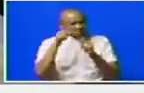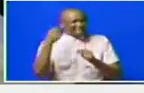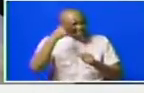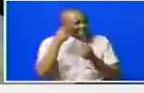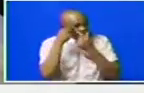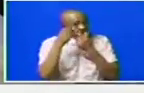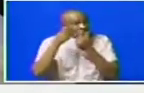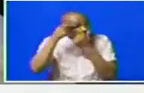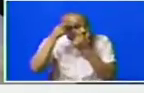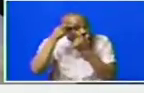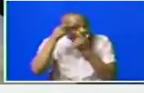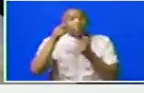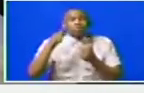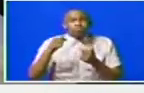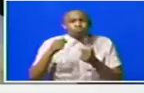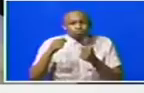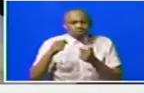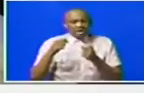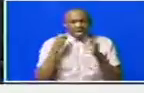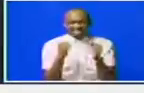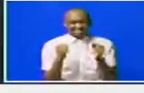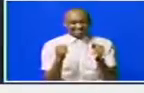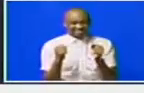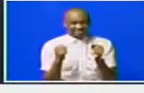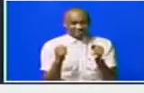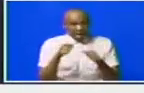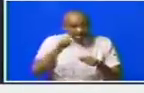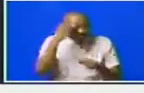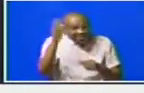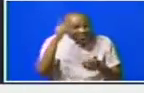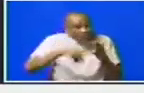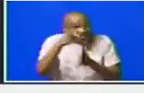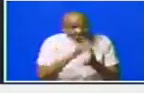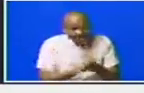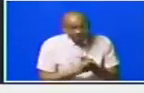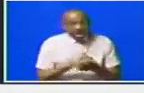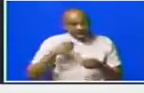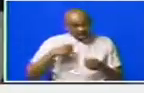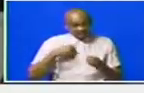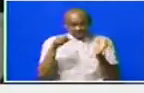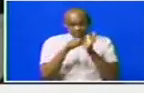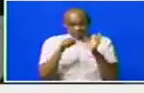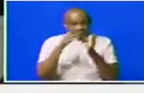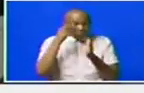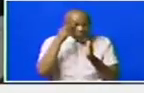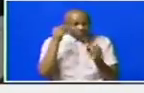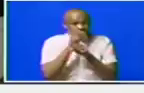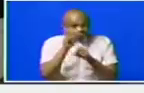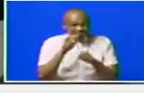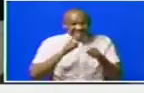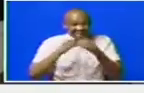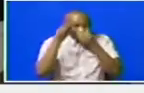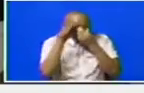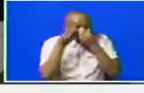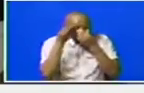my eye. Please blow it out. It couldn't come out. Unknown to her, she had retinal detachment. After surgery to